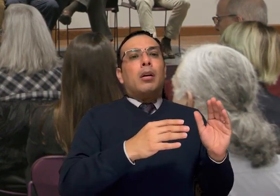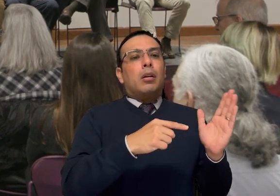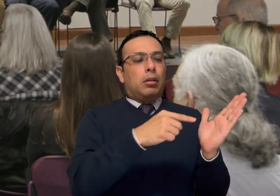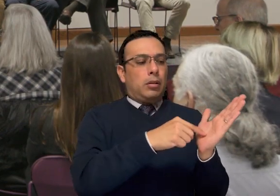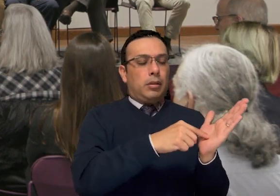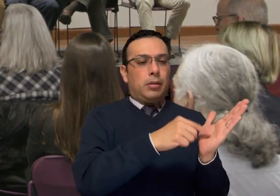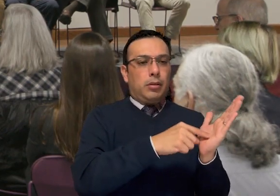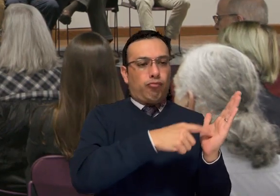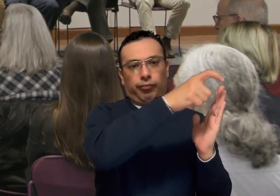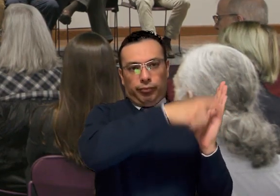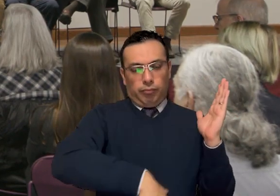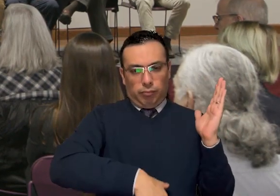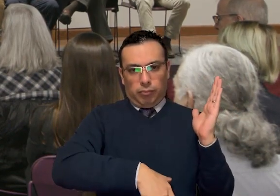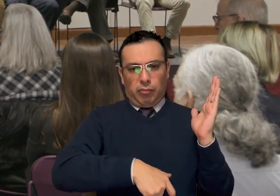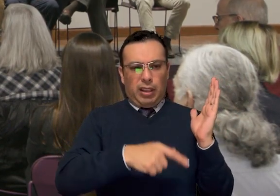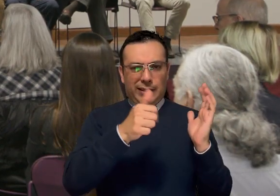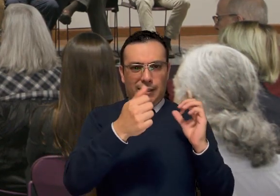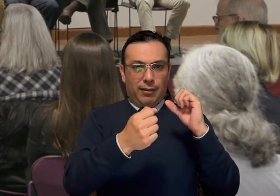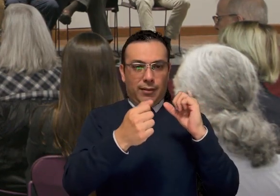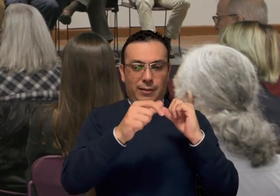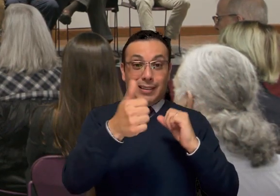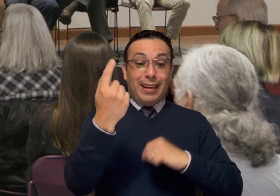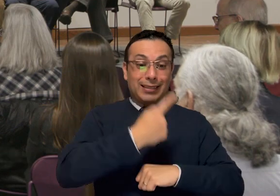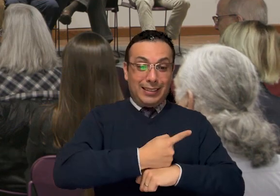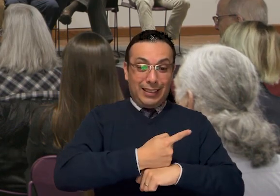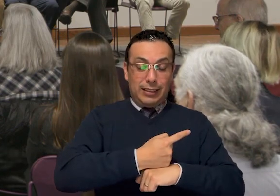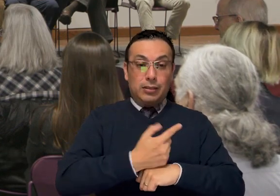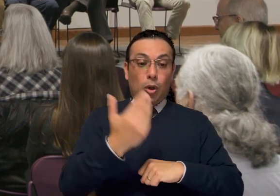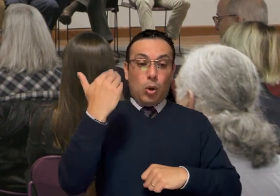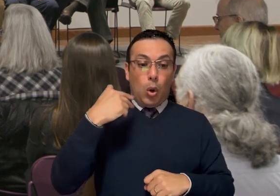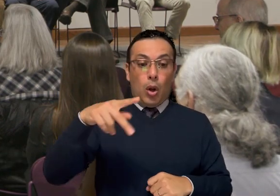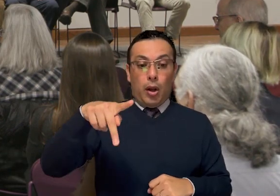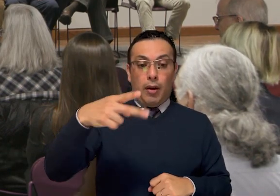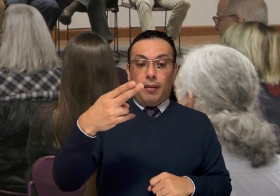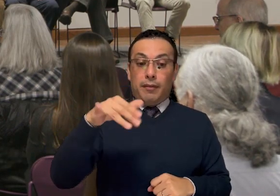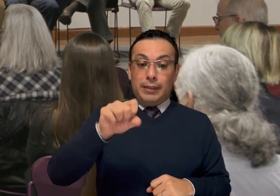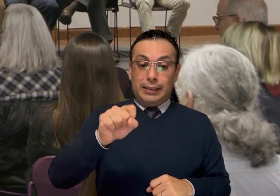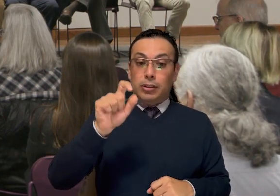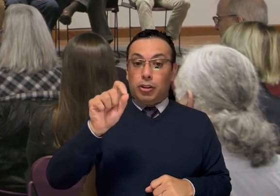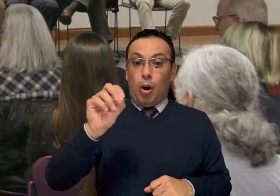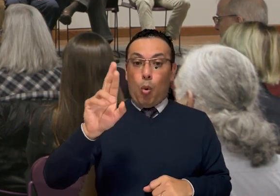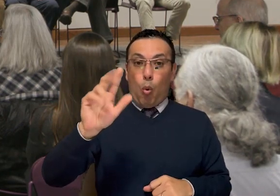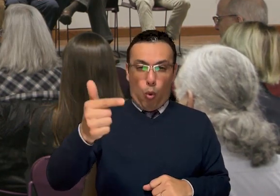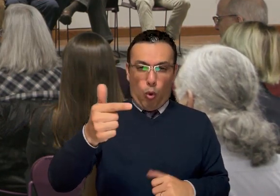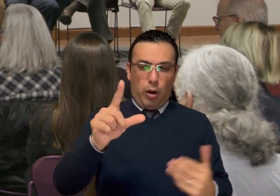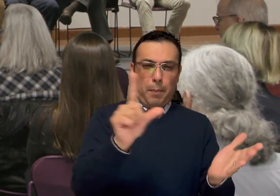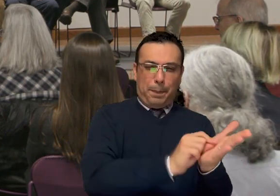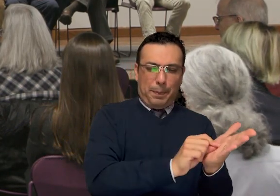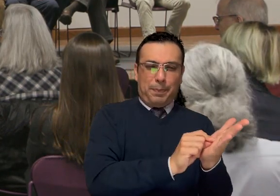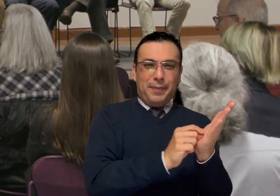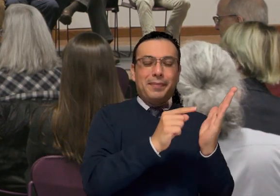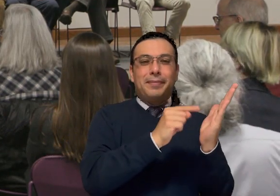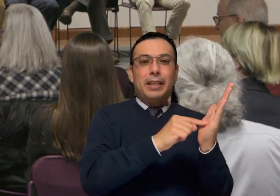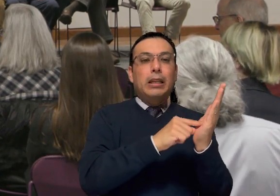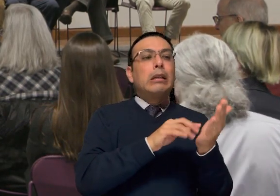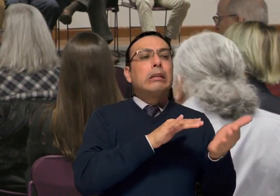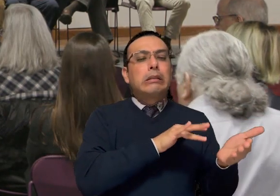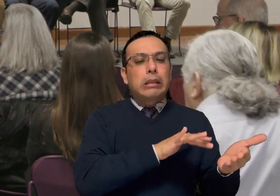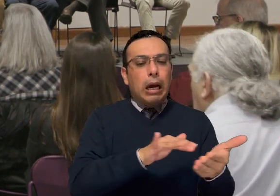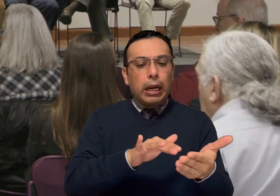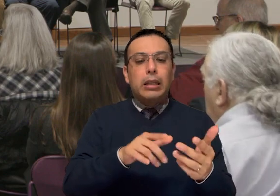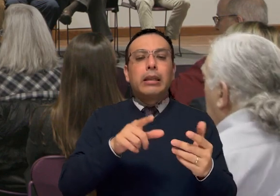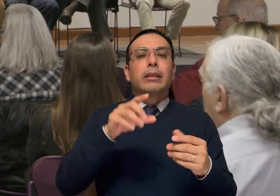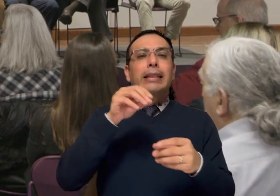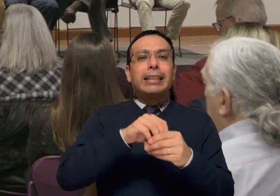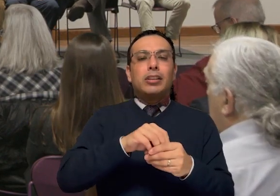phys.phys.org published a story regarding a study published in the Journal of Communications, Earth and Environment